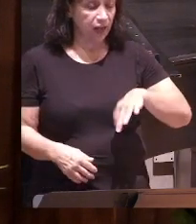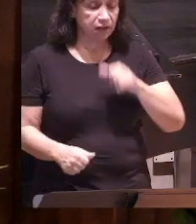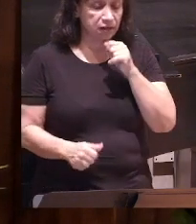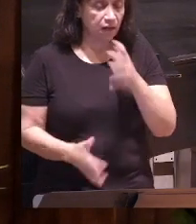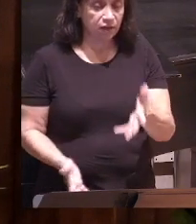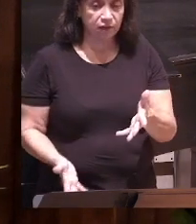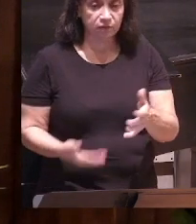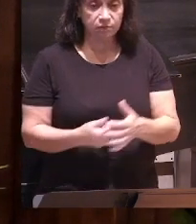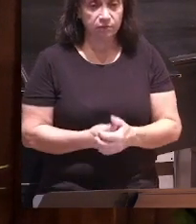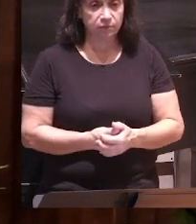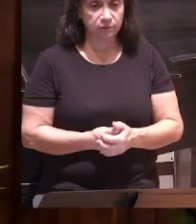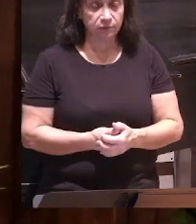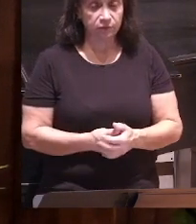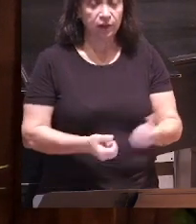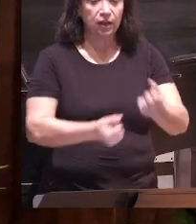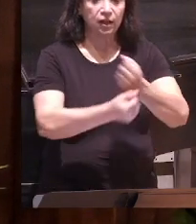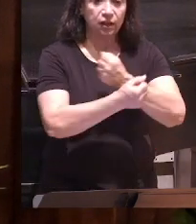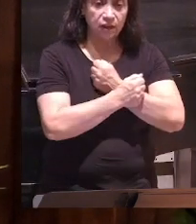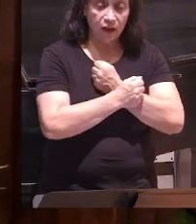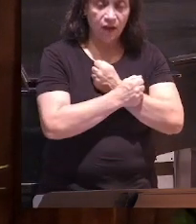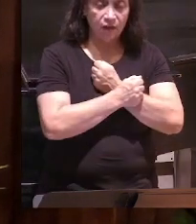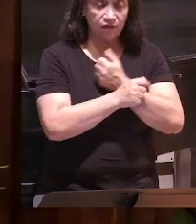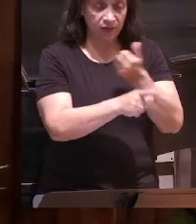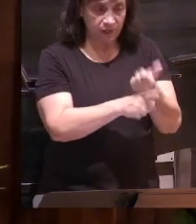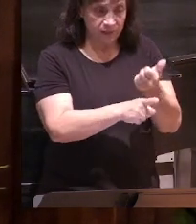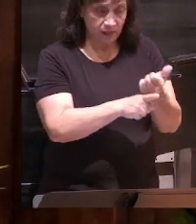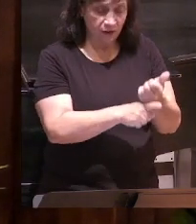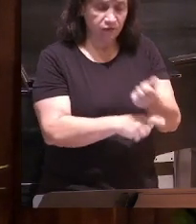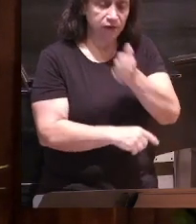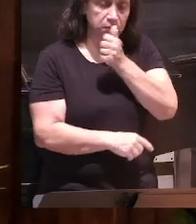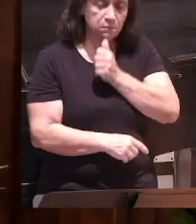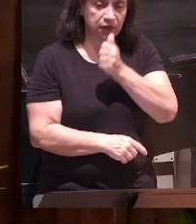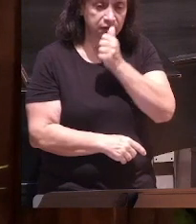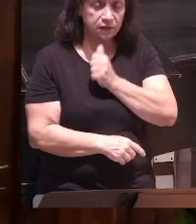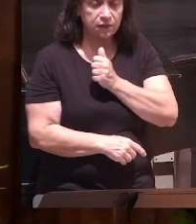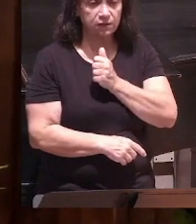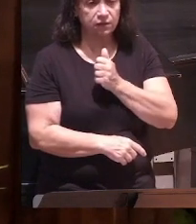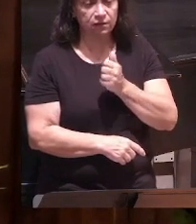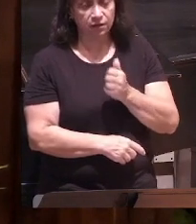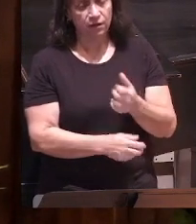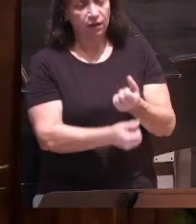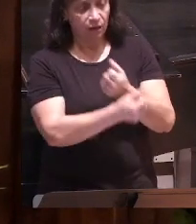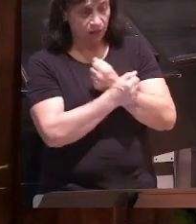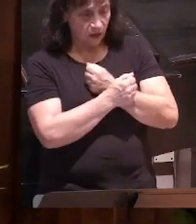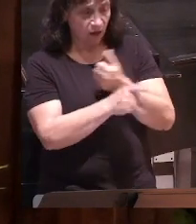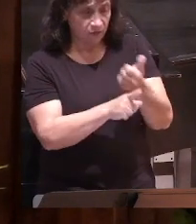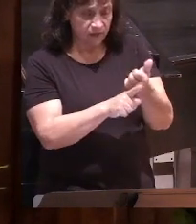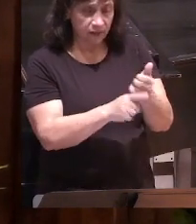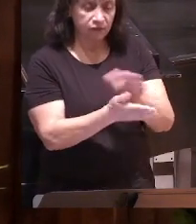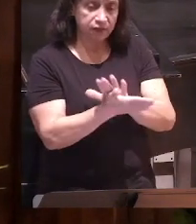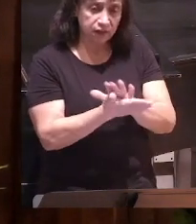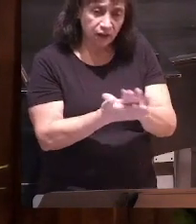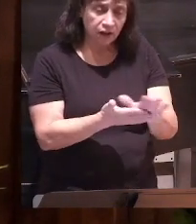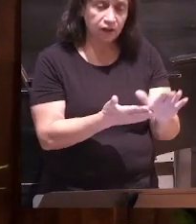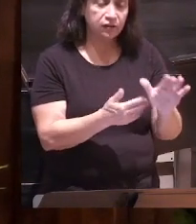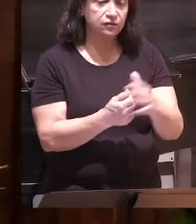nothing. Love is patient. Love is